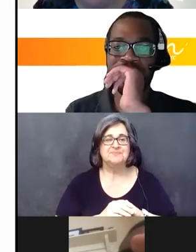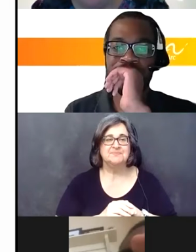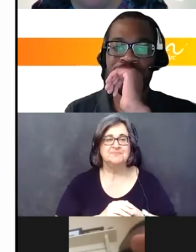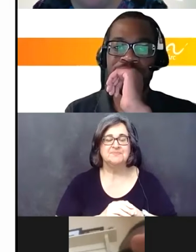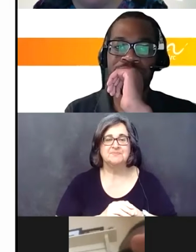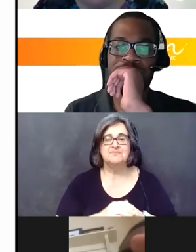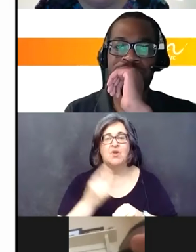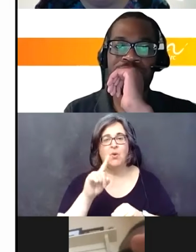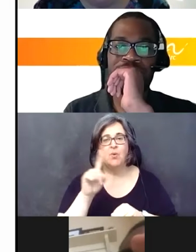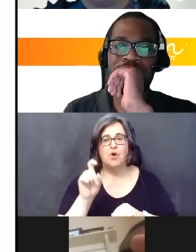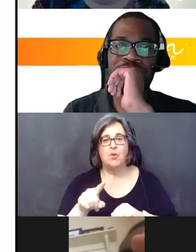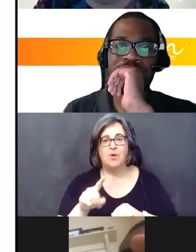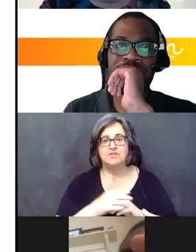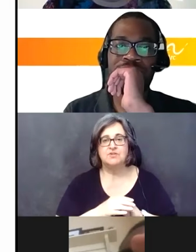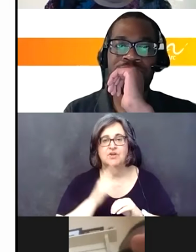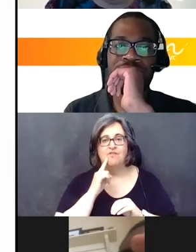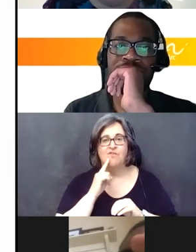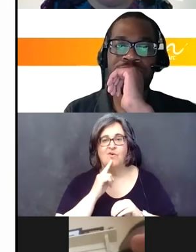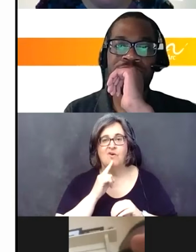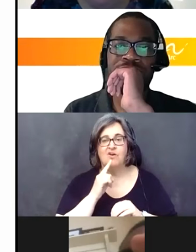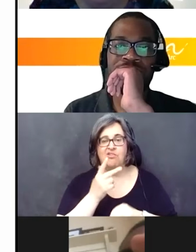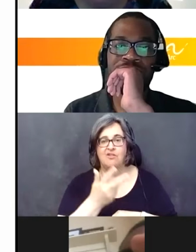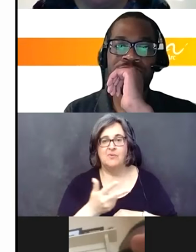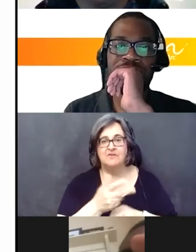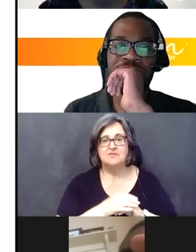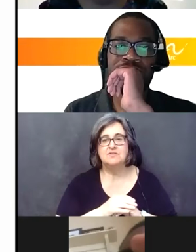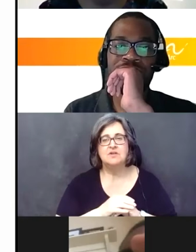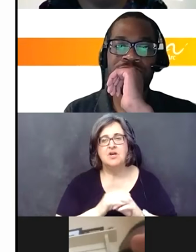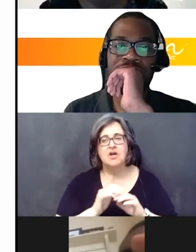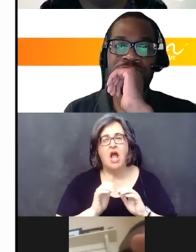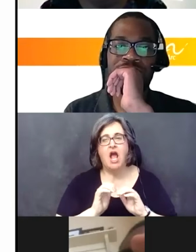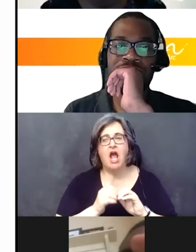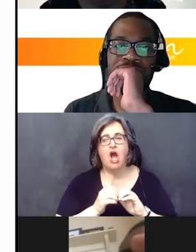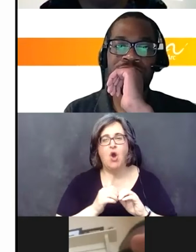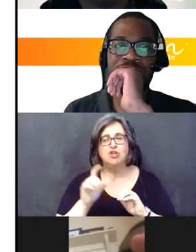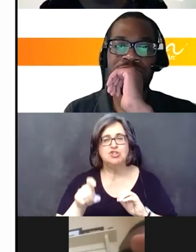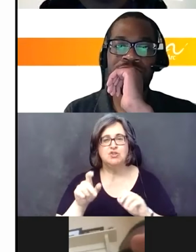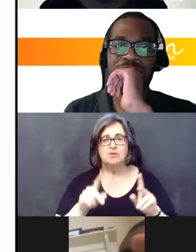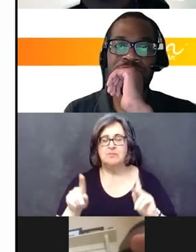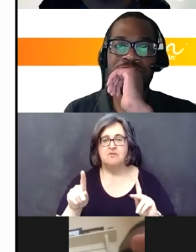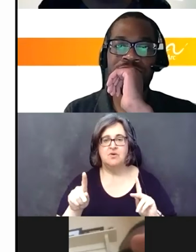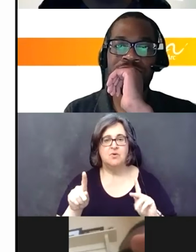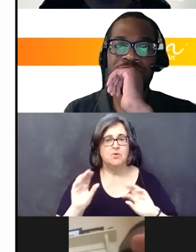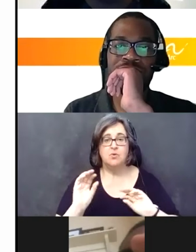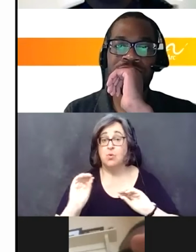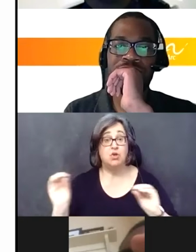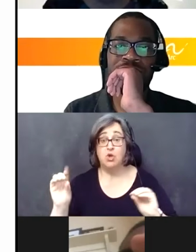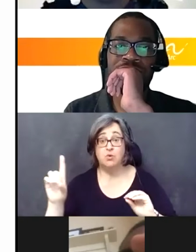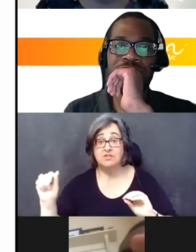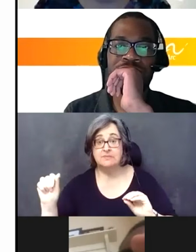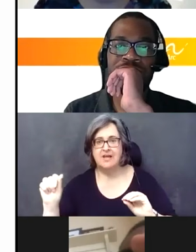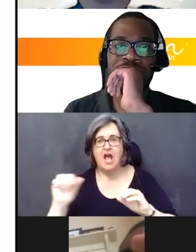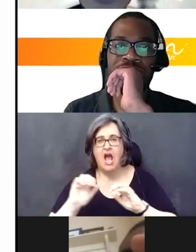You know, one question I have for all of you is, how should people without disabilities kind of